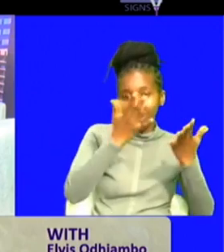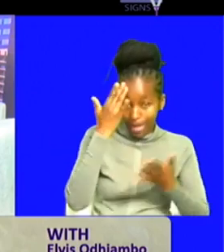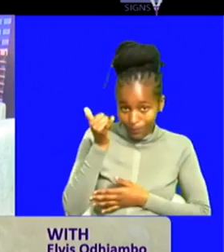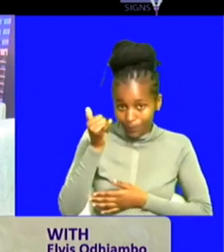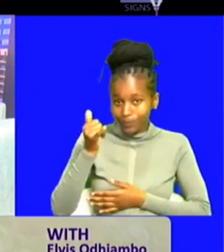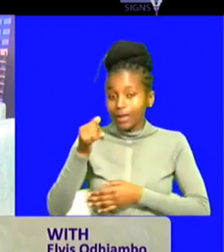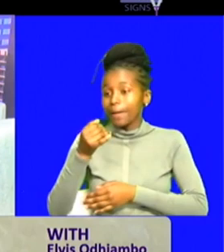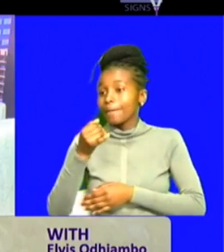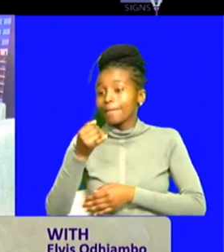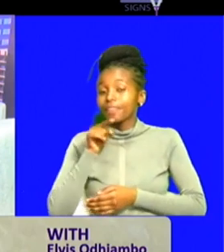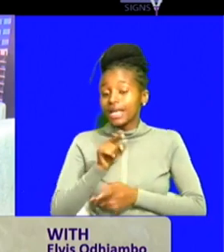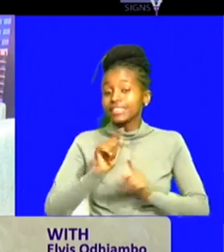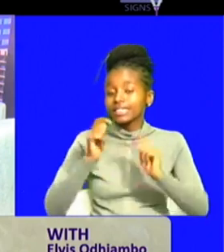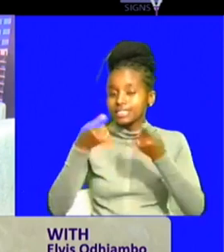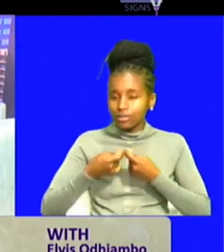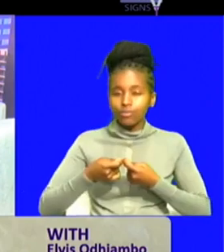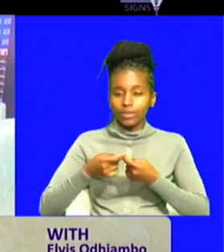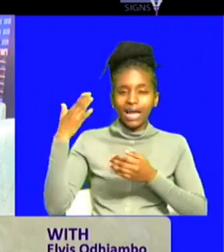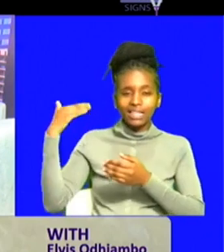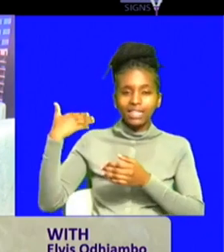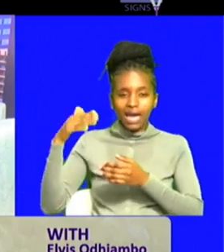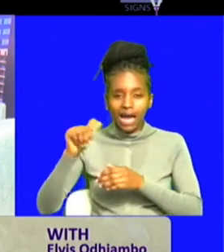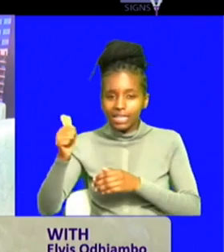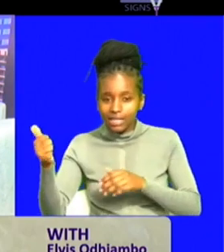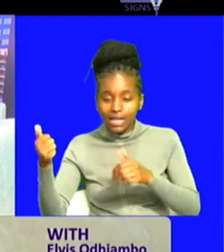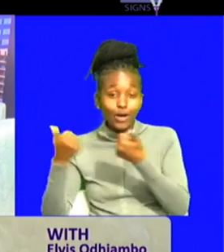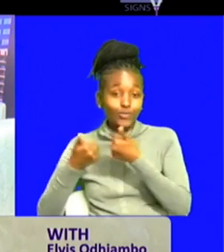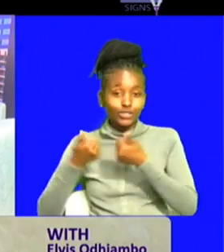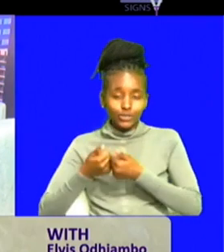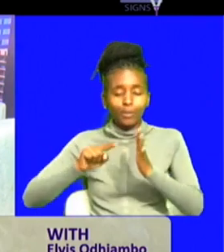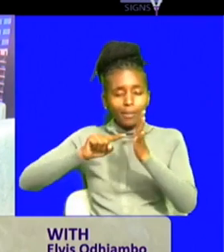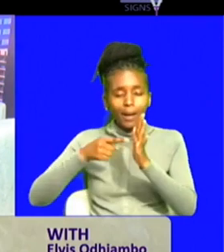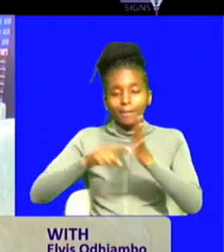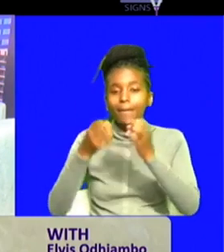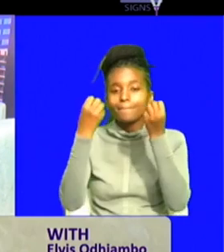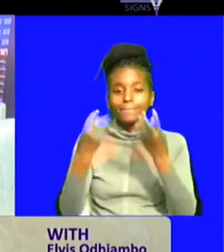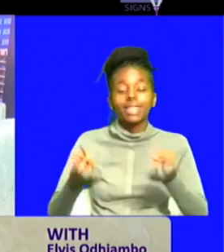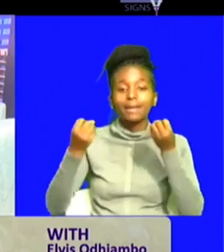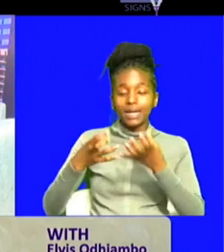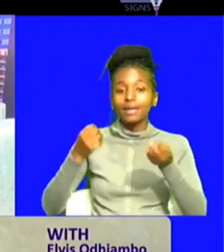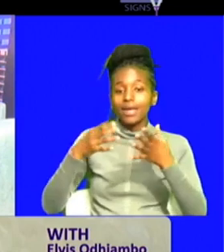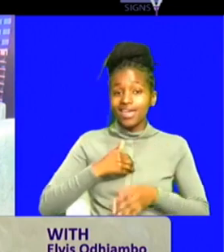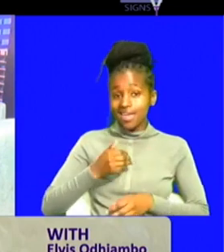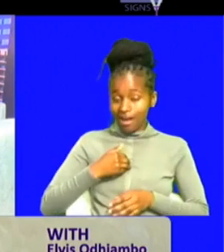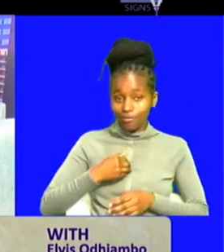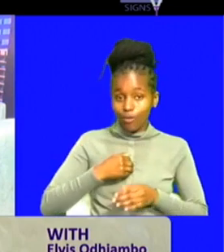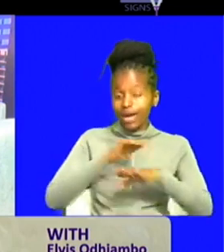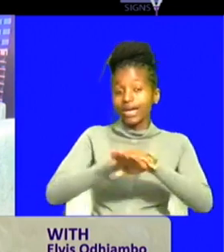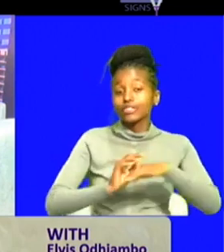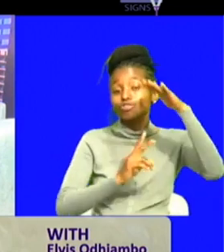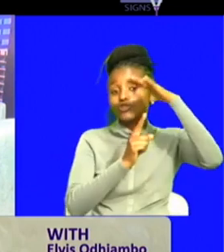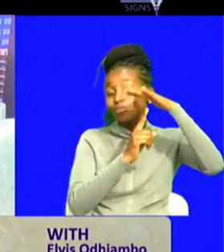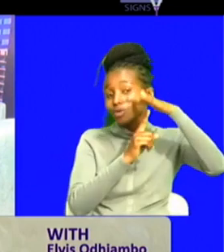because you know, they managed to perform really well in other circuits, so they managed to, you know, get top points,